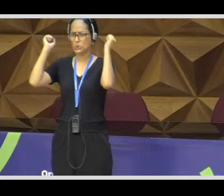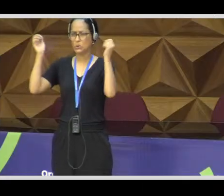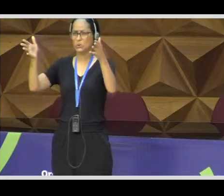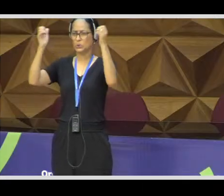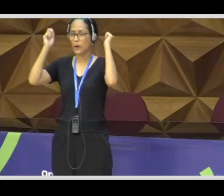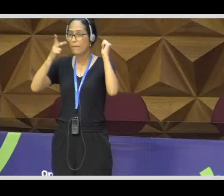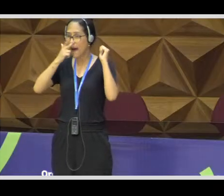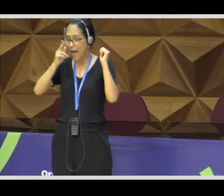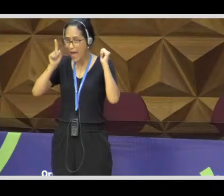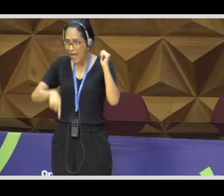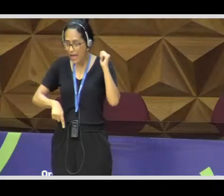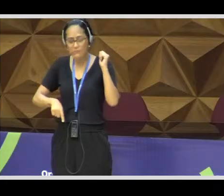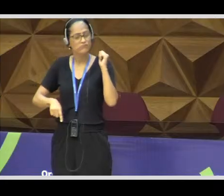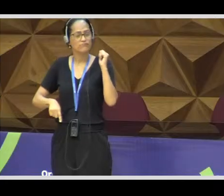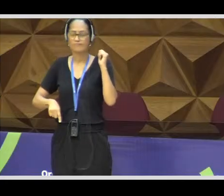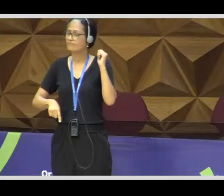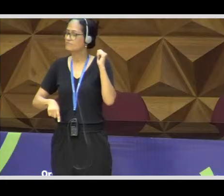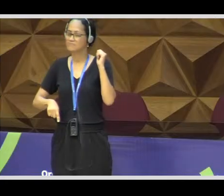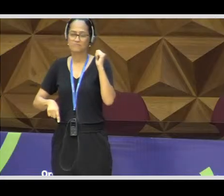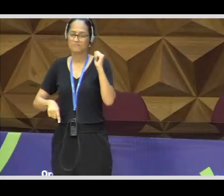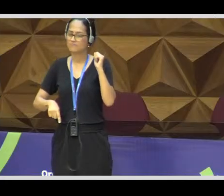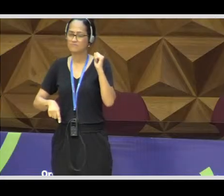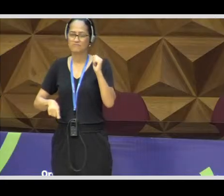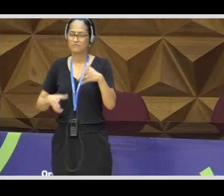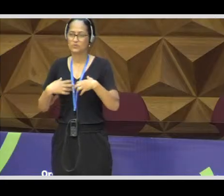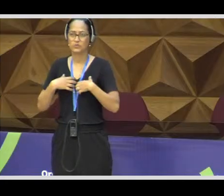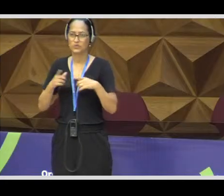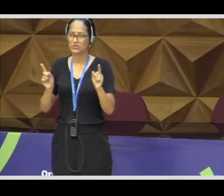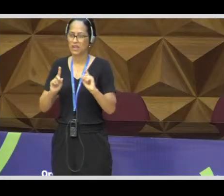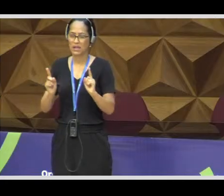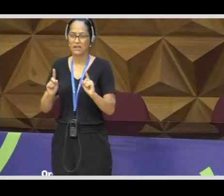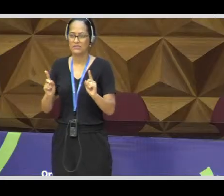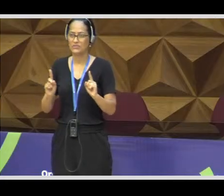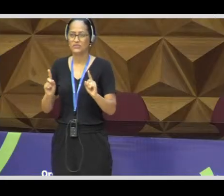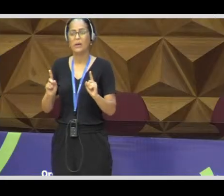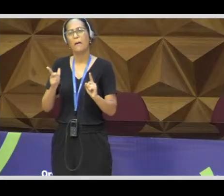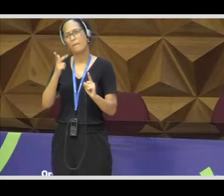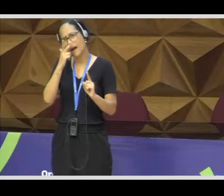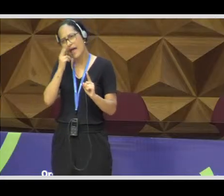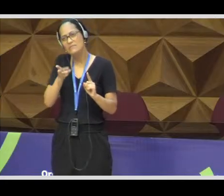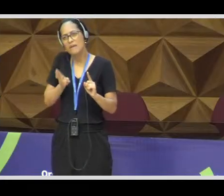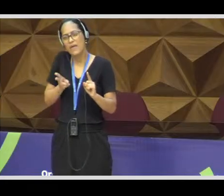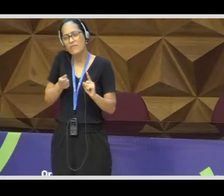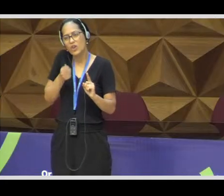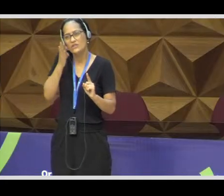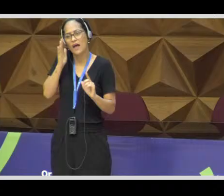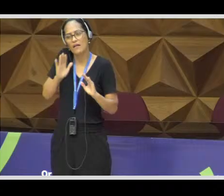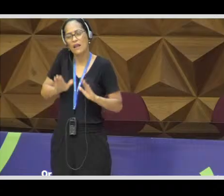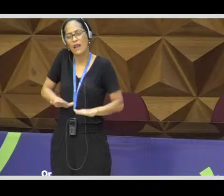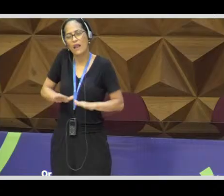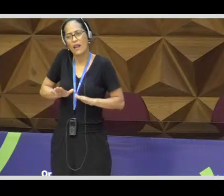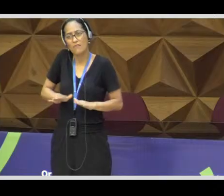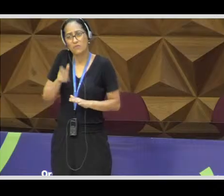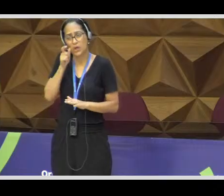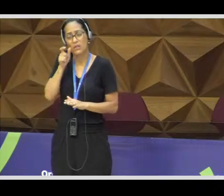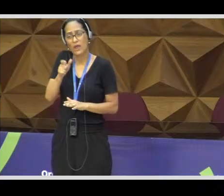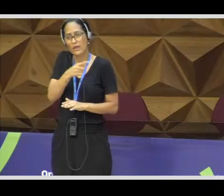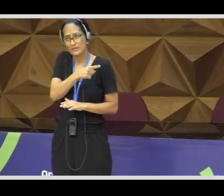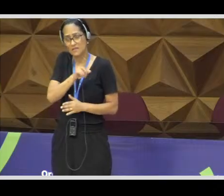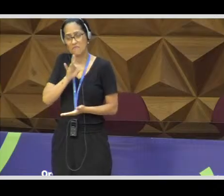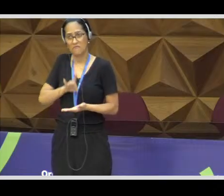100, yeah, I couldn't tell that I wasn't going at that speed. It was kind of an interesting experience. Then, of course, we went the other